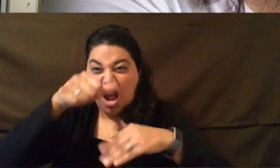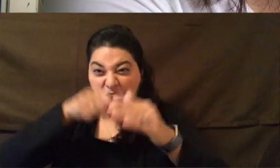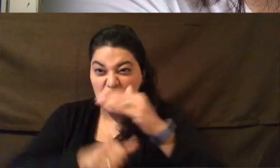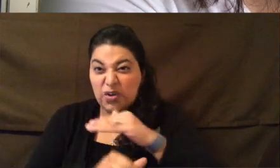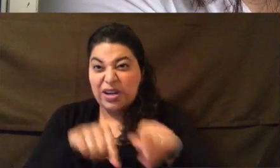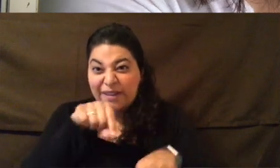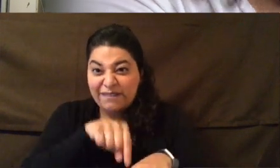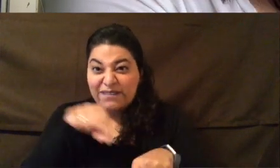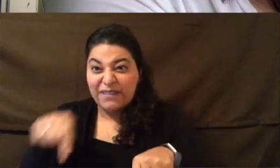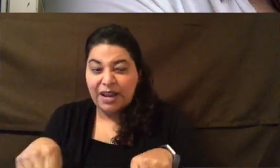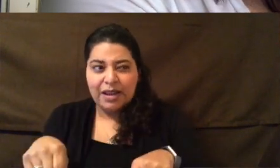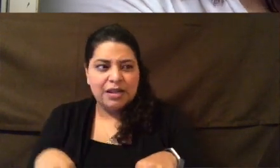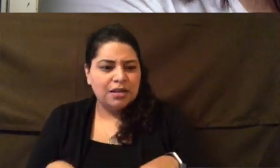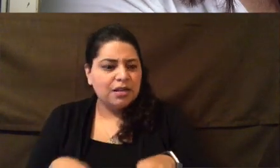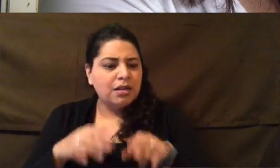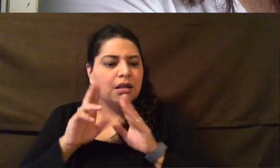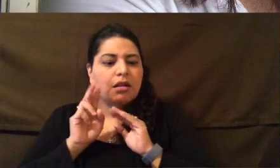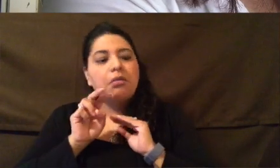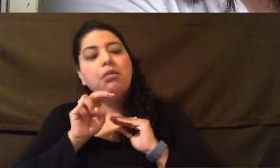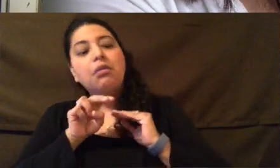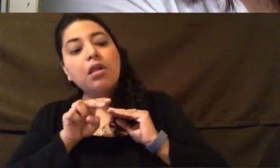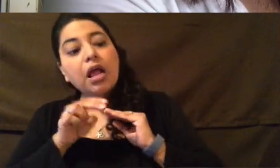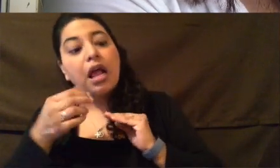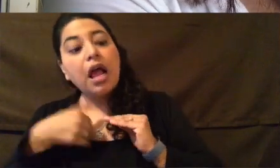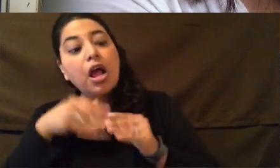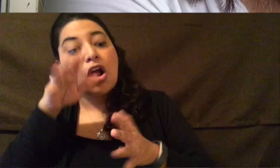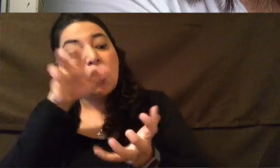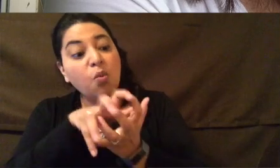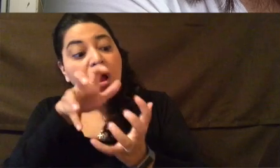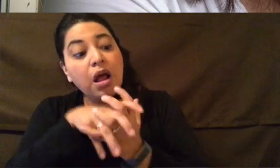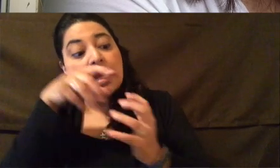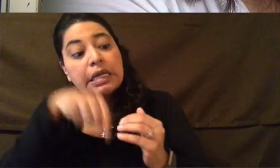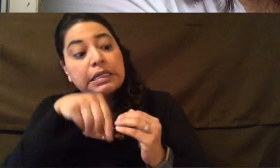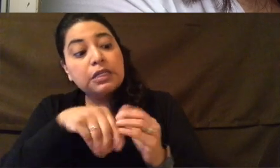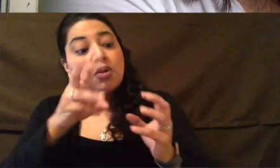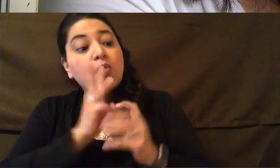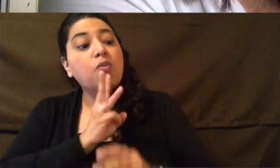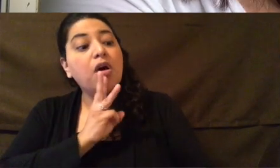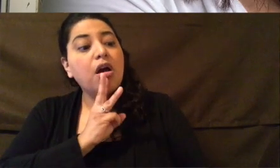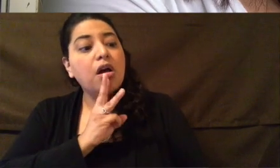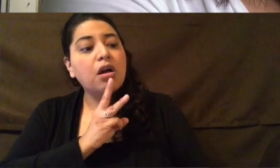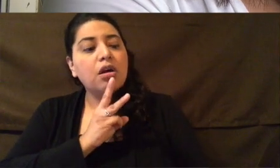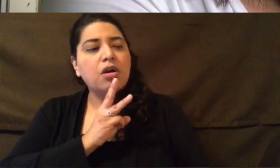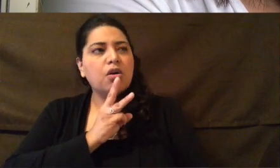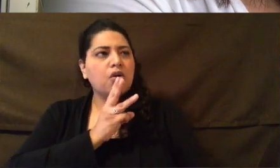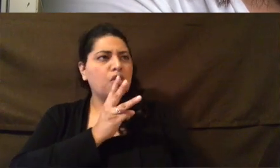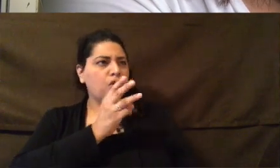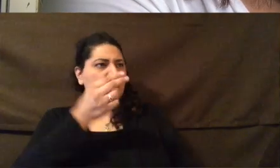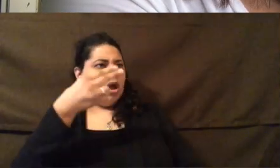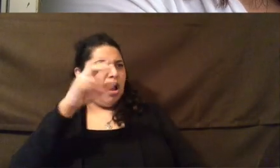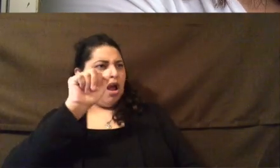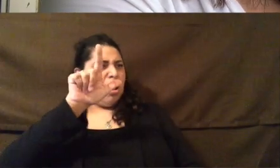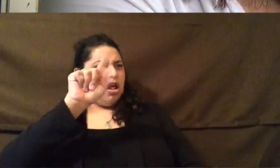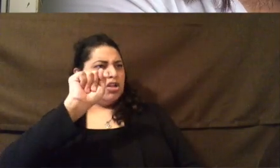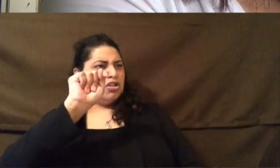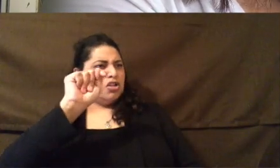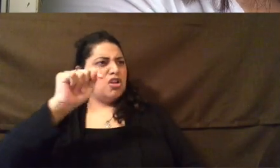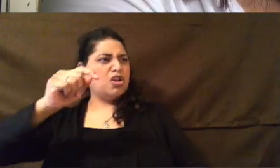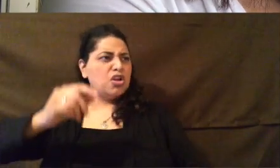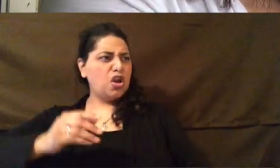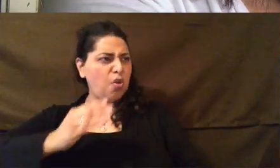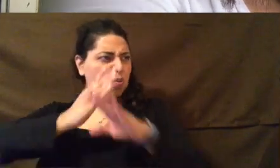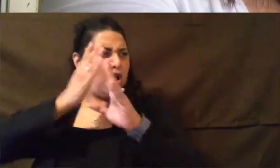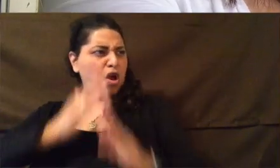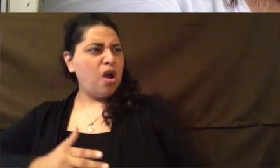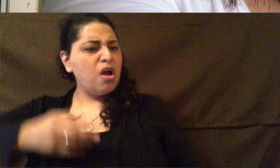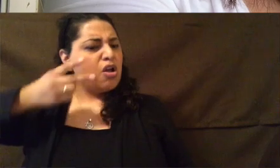of the bridge. Were there any crocodiles in the moat? He couldn't tell. "Halt!" someone shouted. A guard on top of the